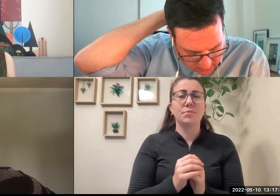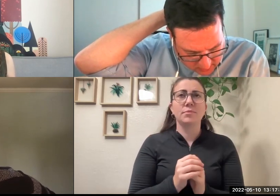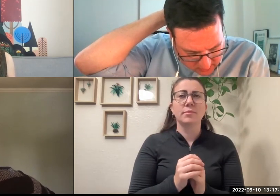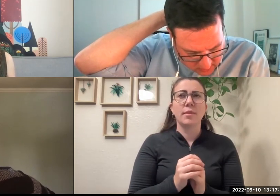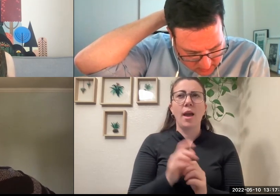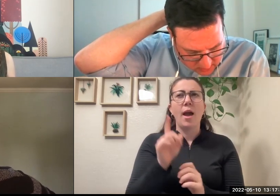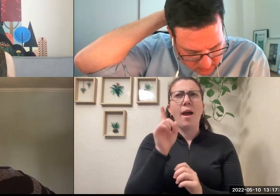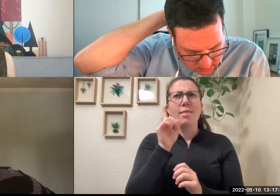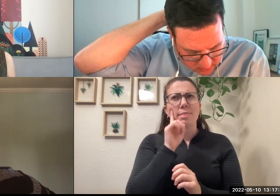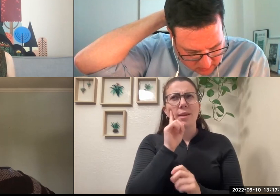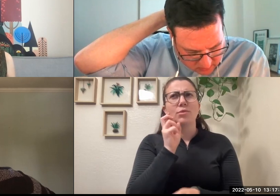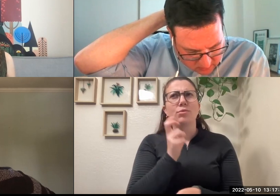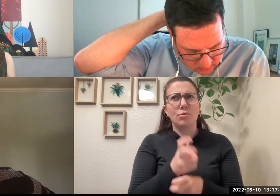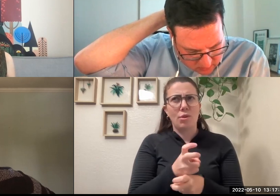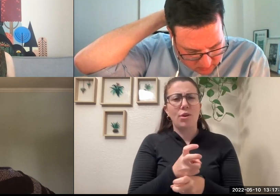I think it's hard.